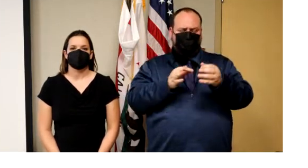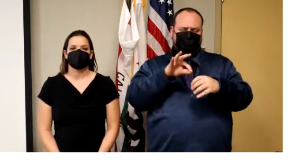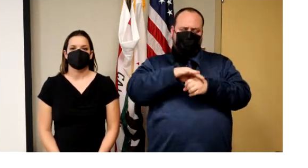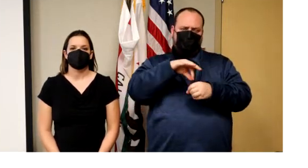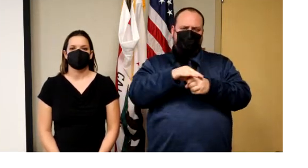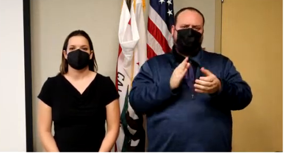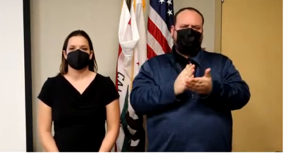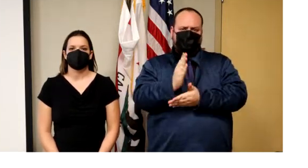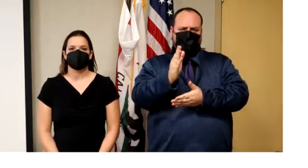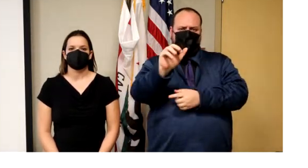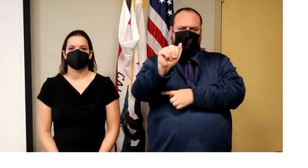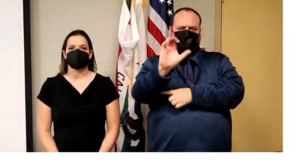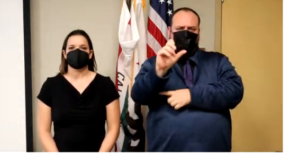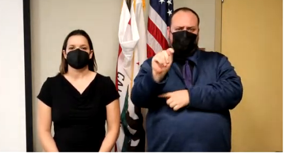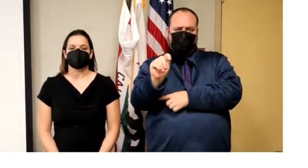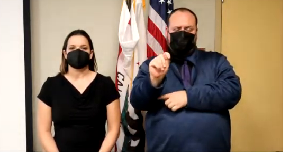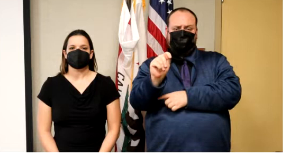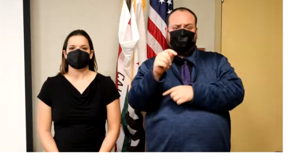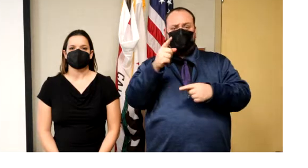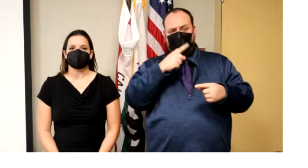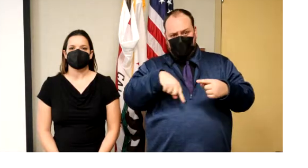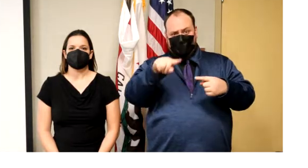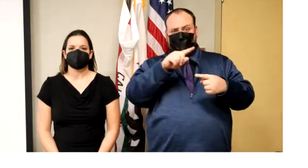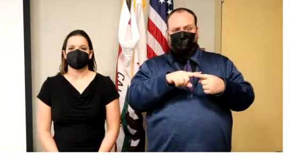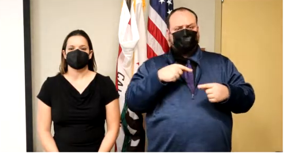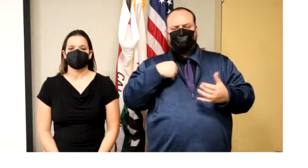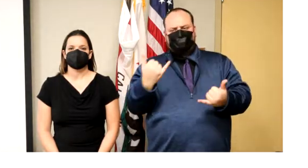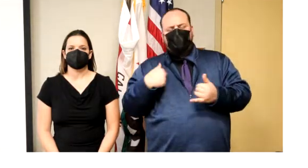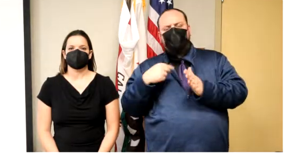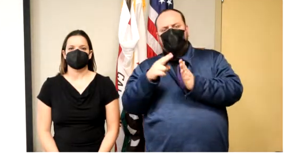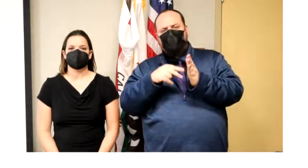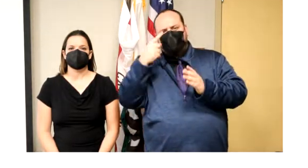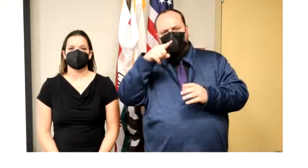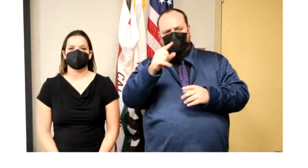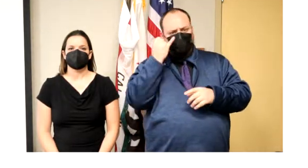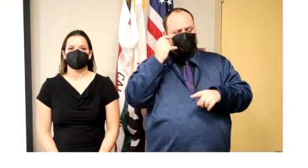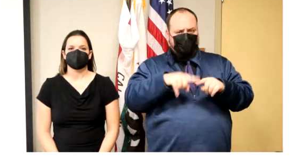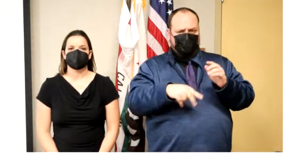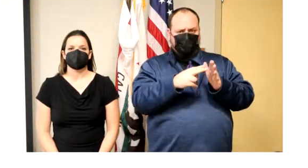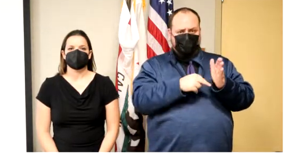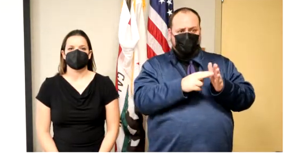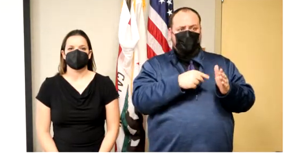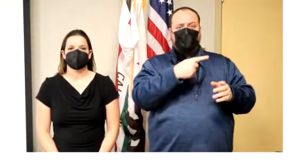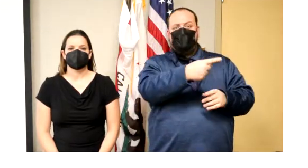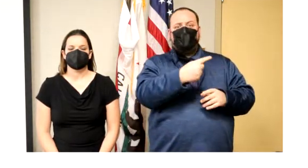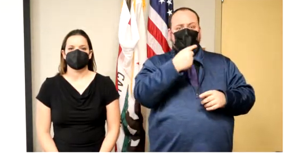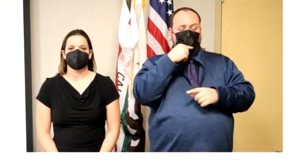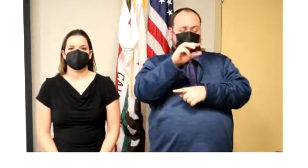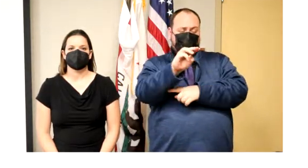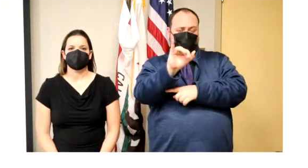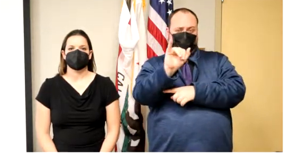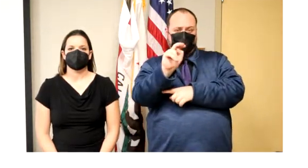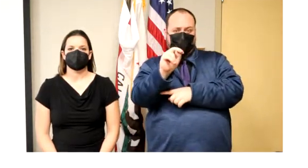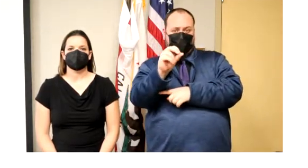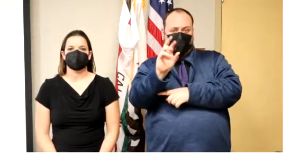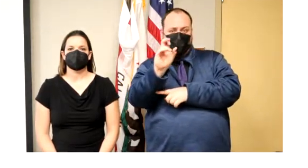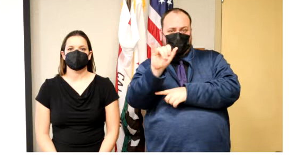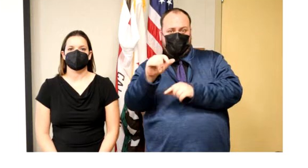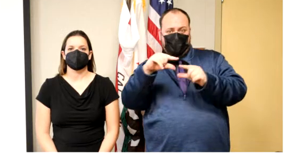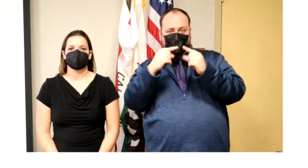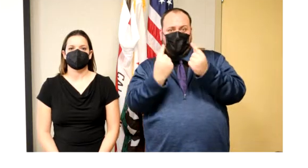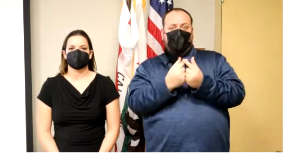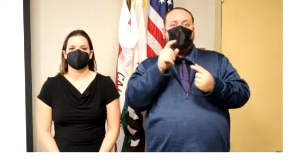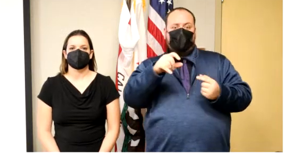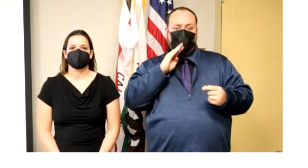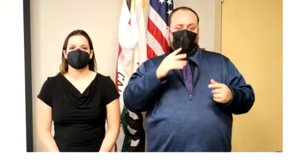a district, the first, I'll just read it to you for those of you who can't read it. A minority group must be sufficiently large and geographically compact